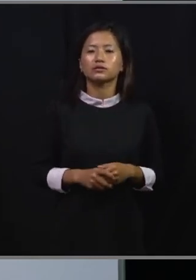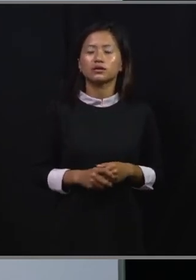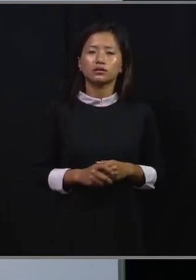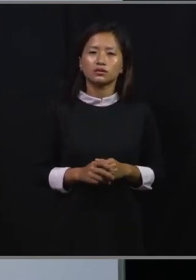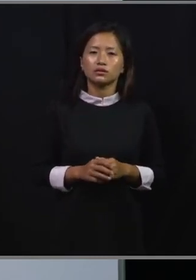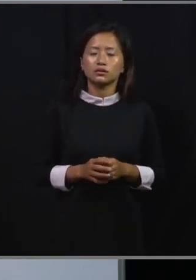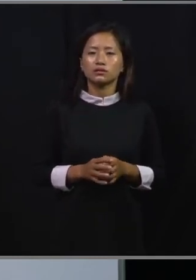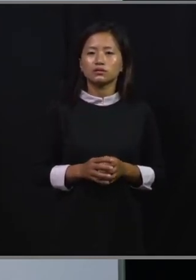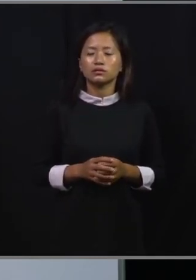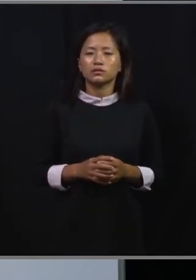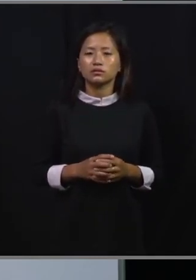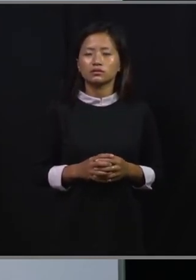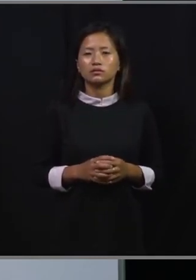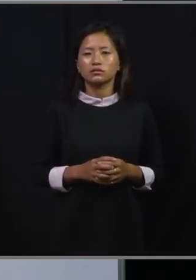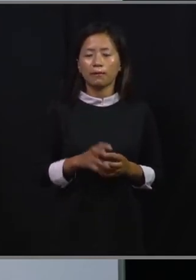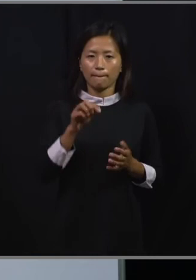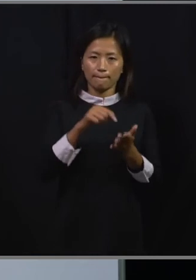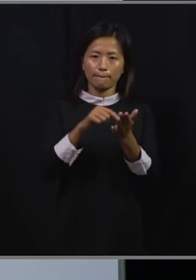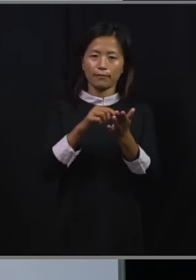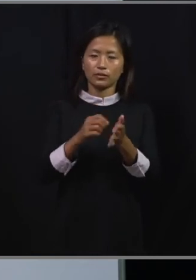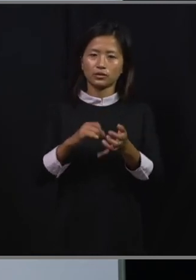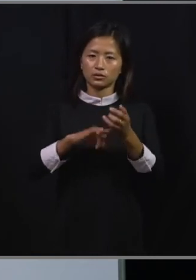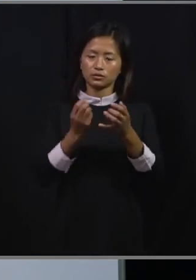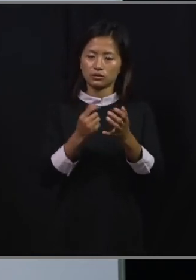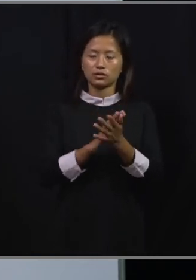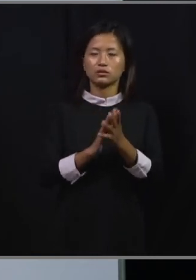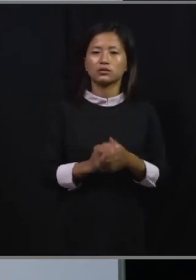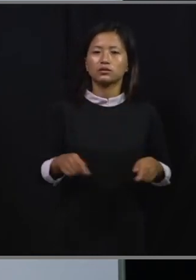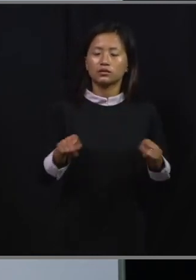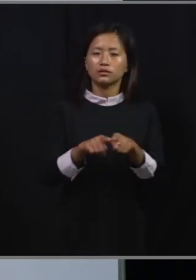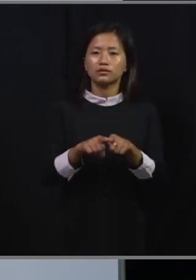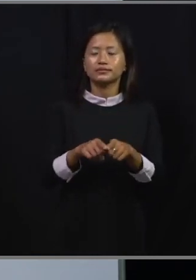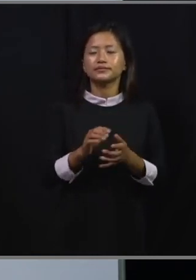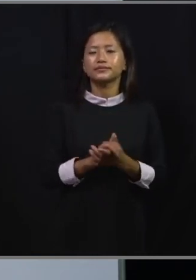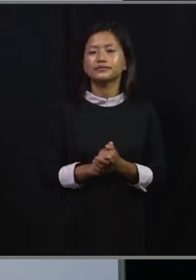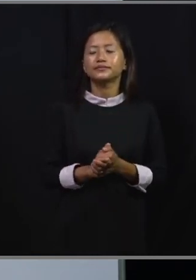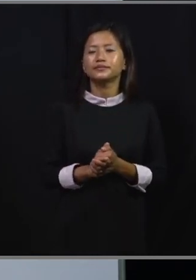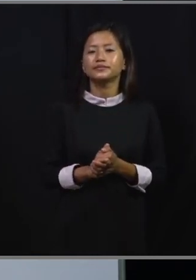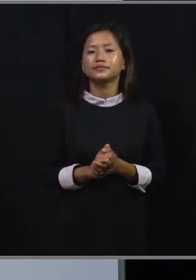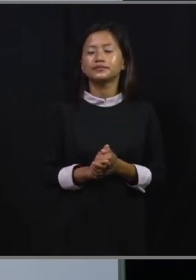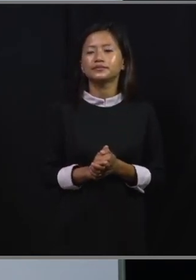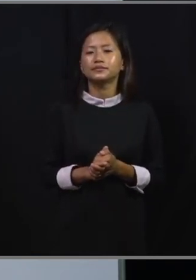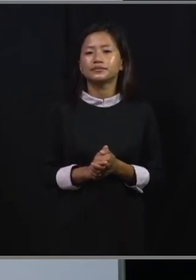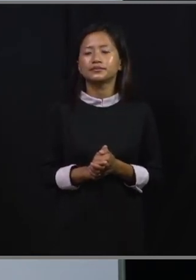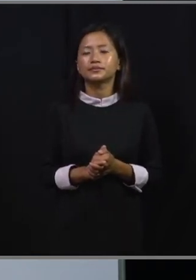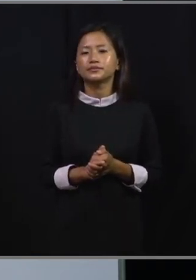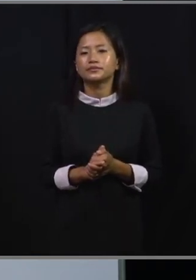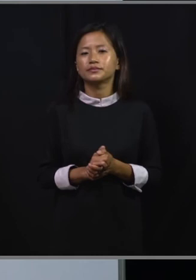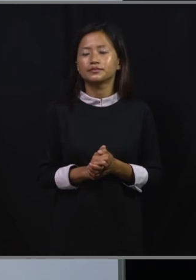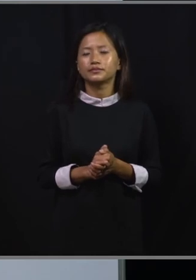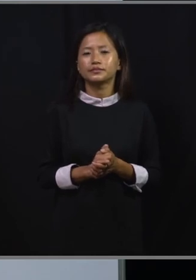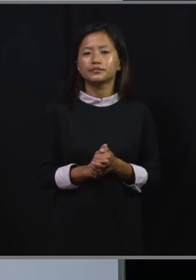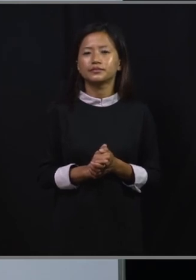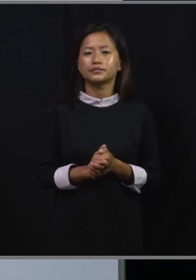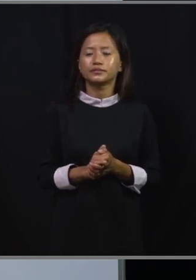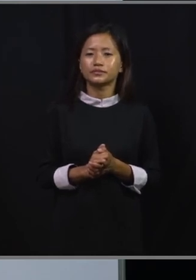wavefront. So, say this is the point source and these are what? These are the wavefront,